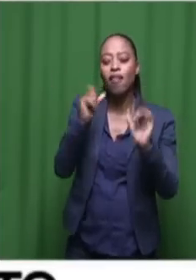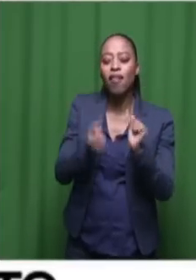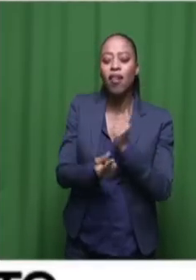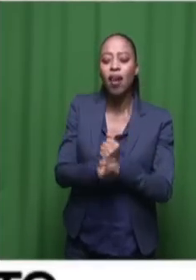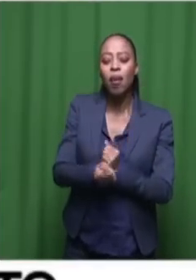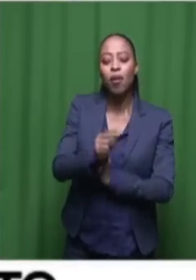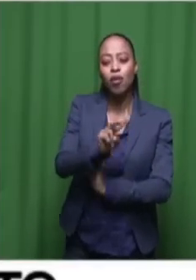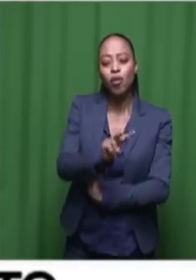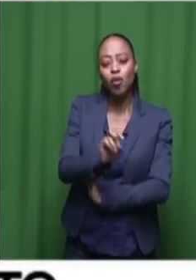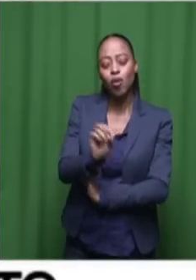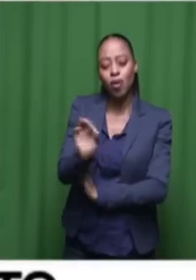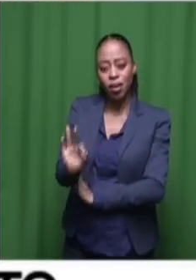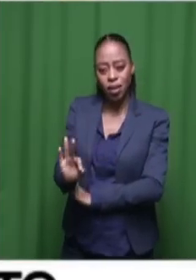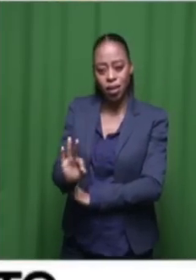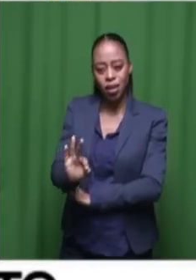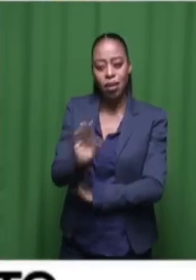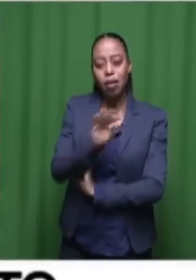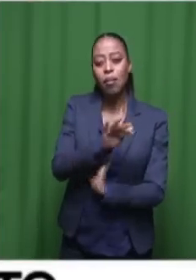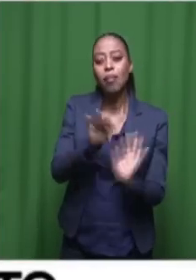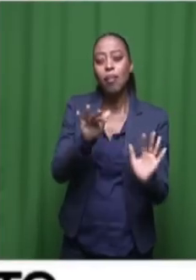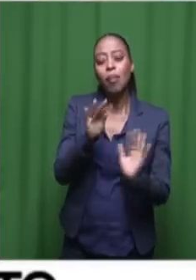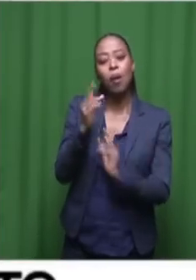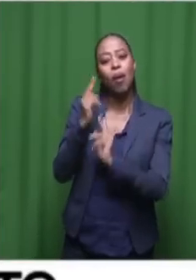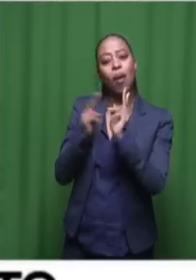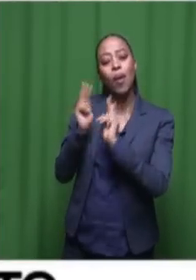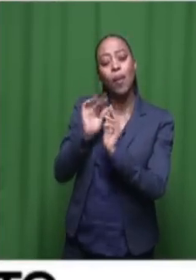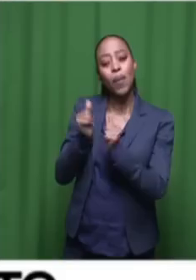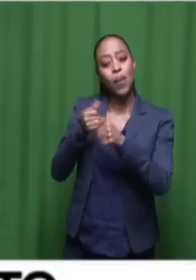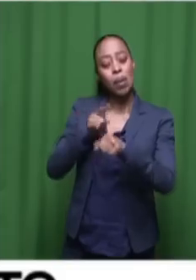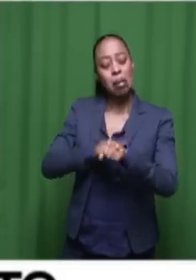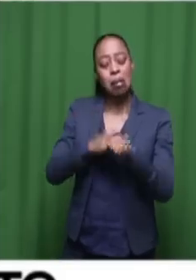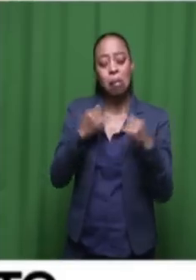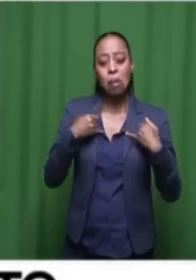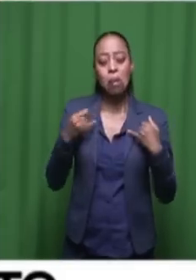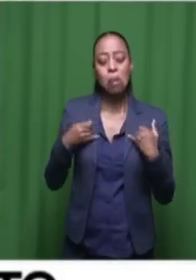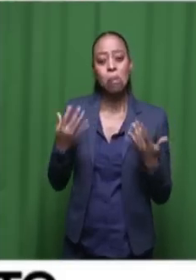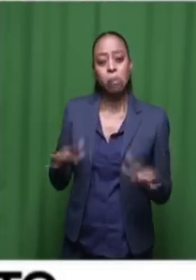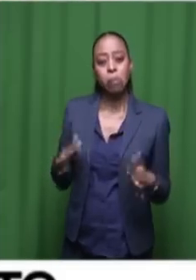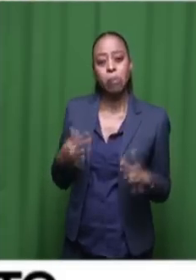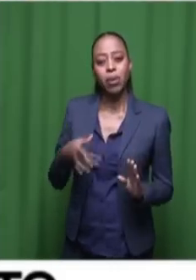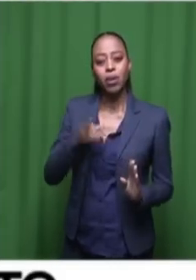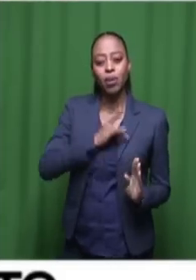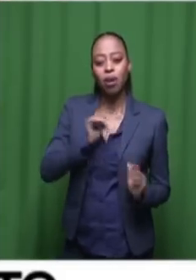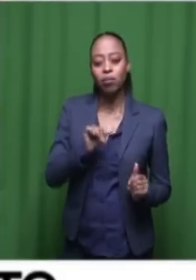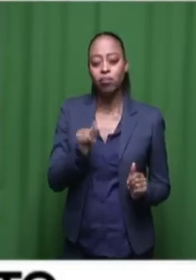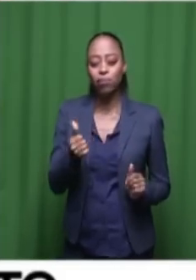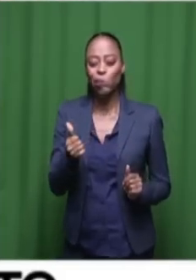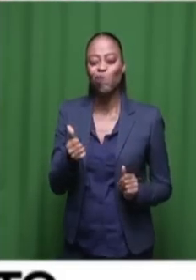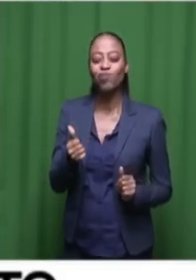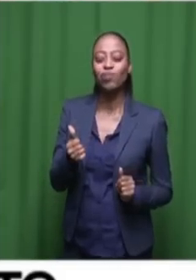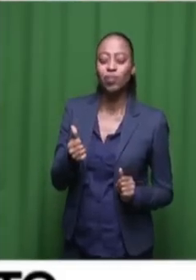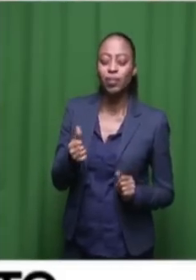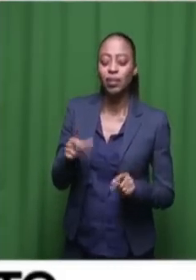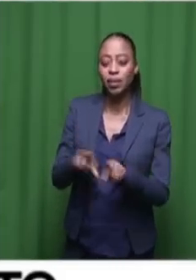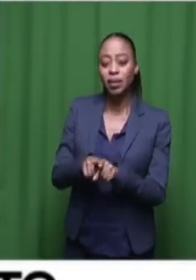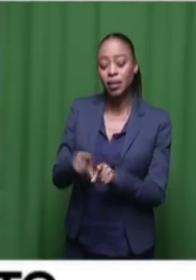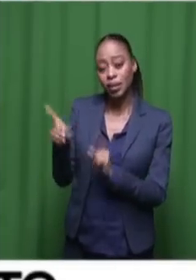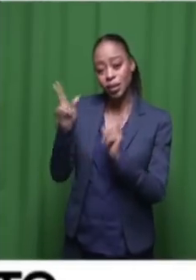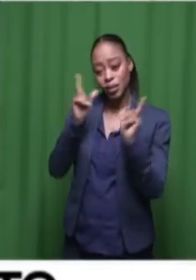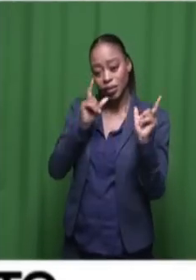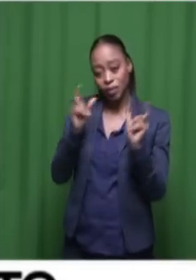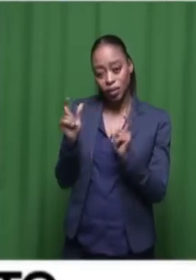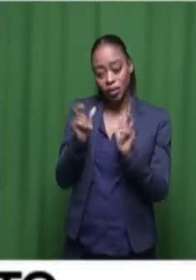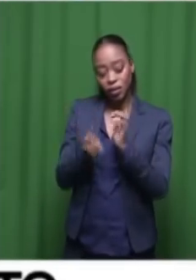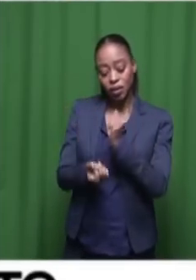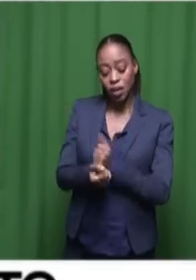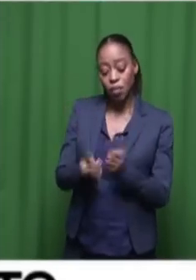2003. And basically people reflecting on the good times that they've had as we move into the next one. Of course, here, this photo was taken here in